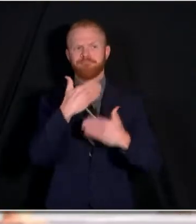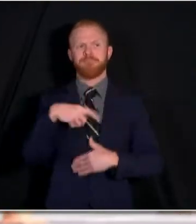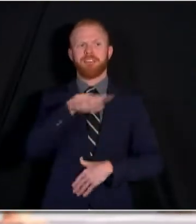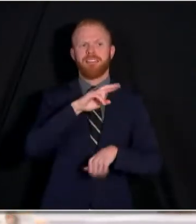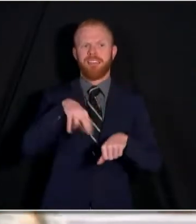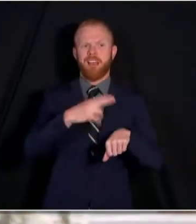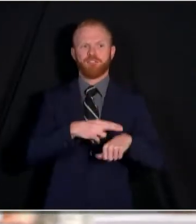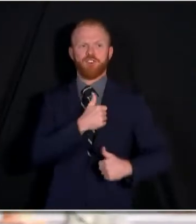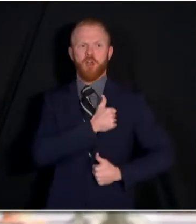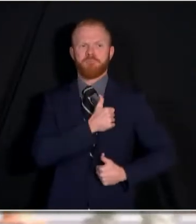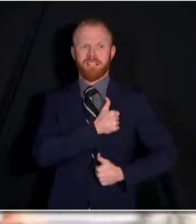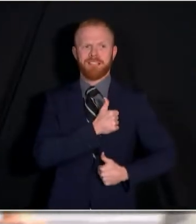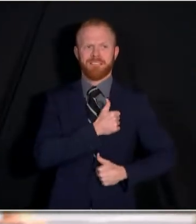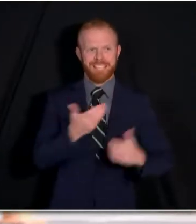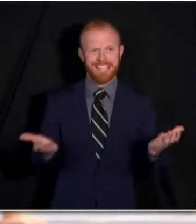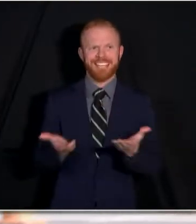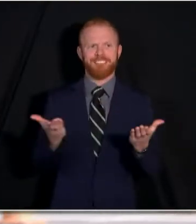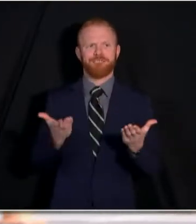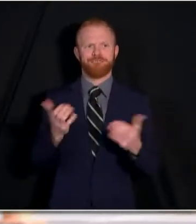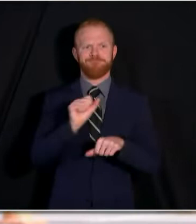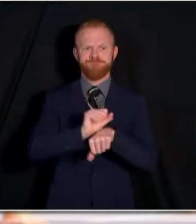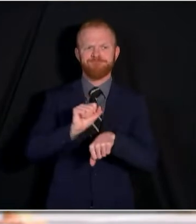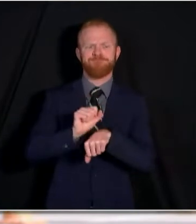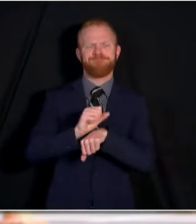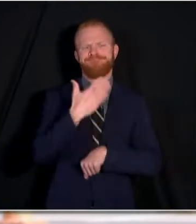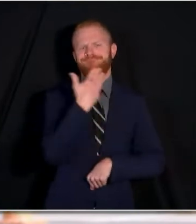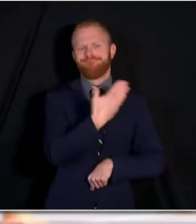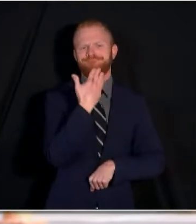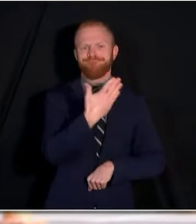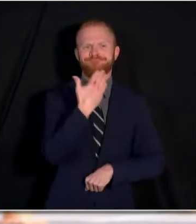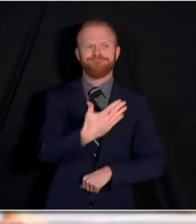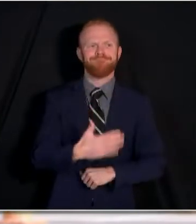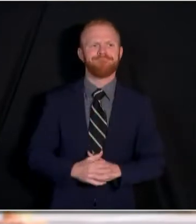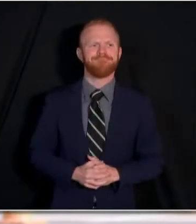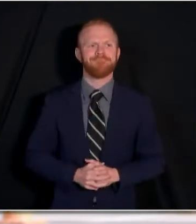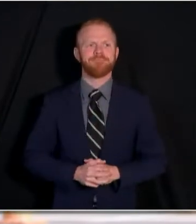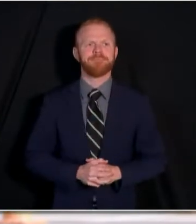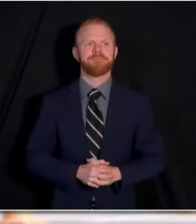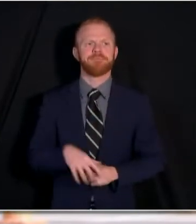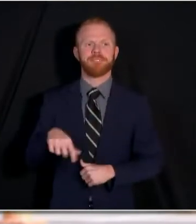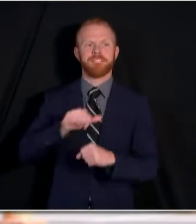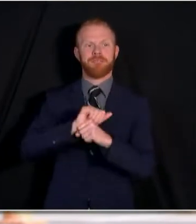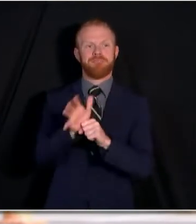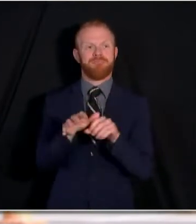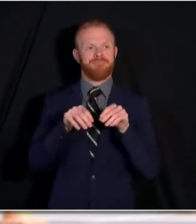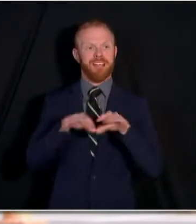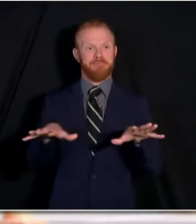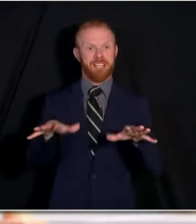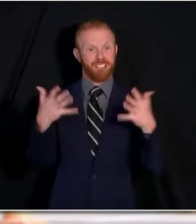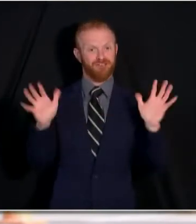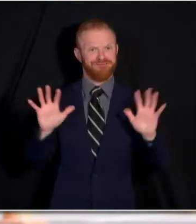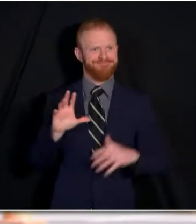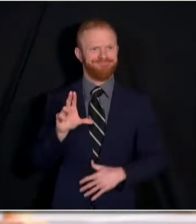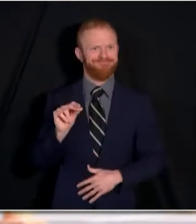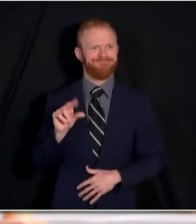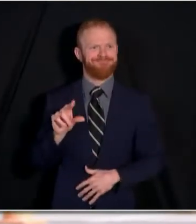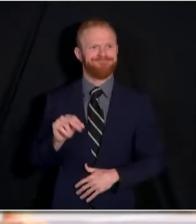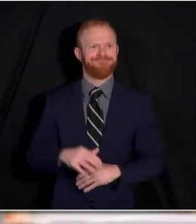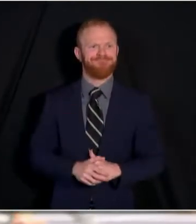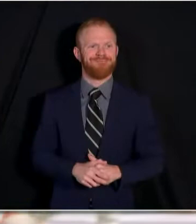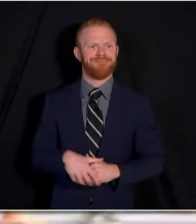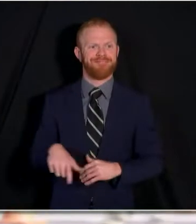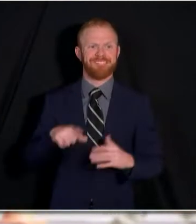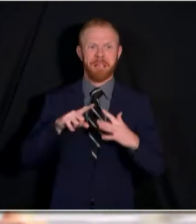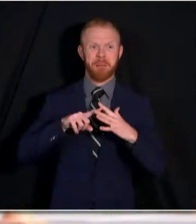Guardsmen and all the troops here, thank you so much. But this pandemic is not over. This is not even the beginning of the